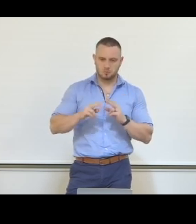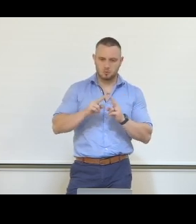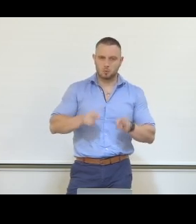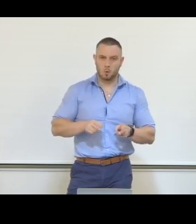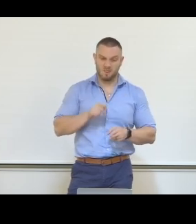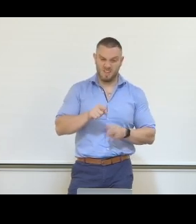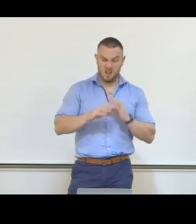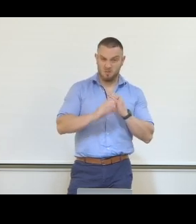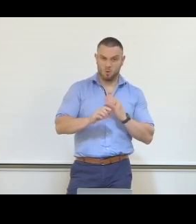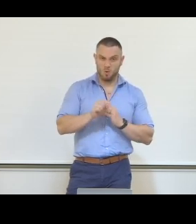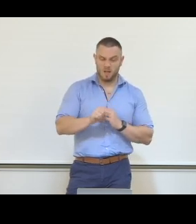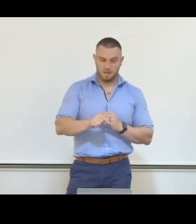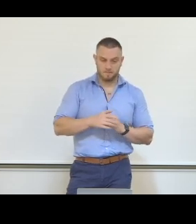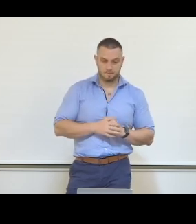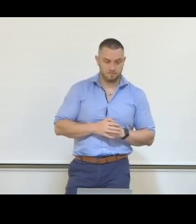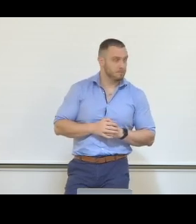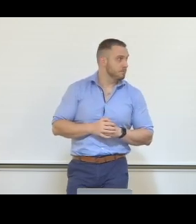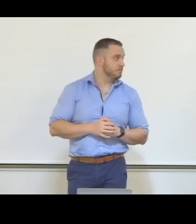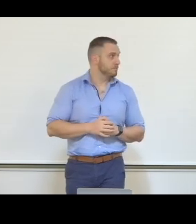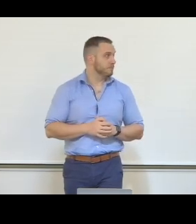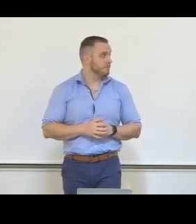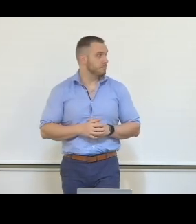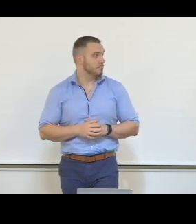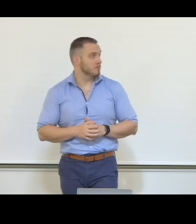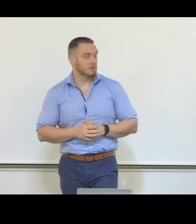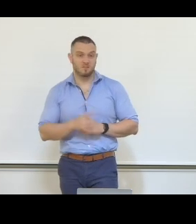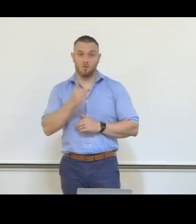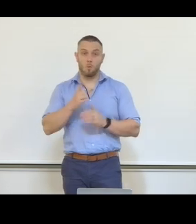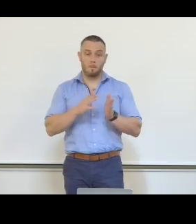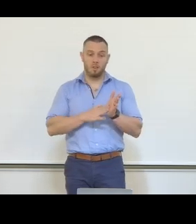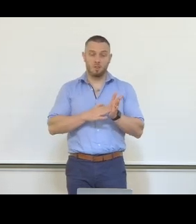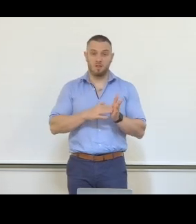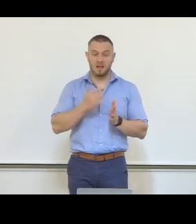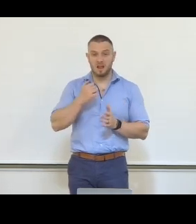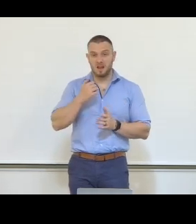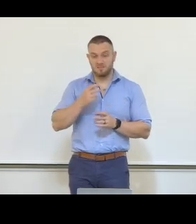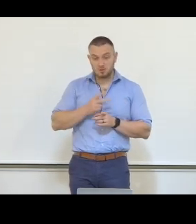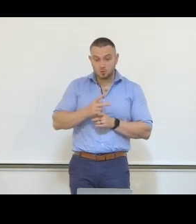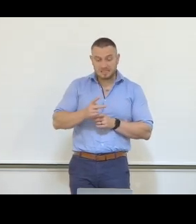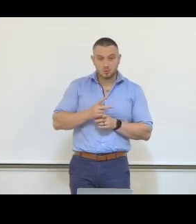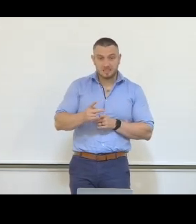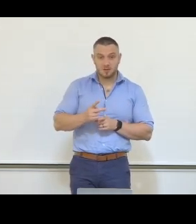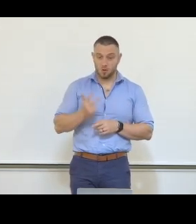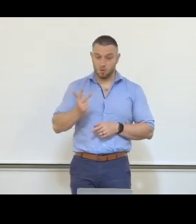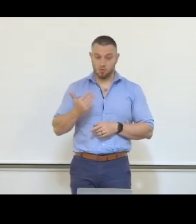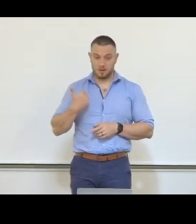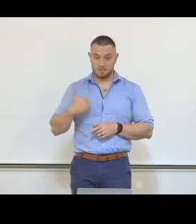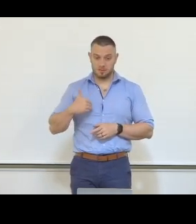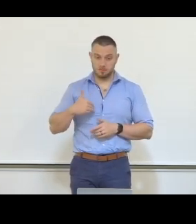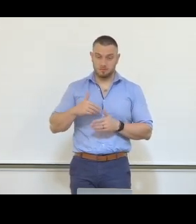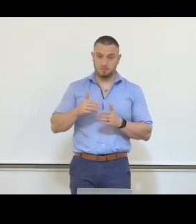Inside this module, so we had access to this one for 1 month, and during that month, for 2 weeks, 3 of us went into